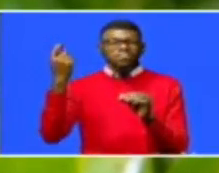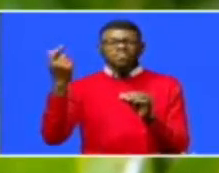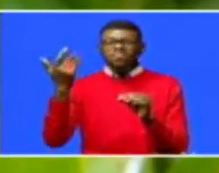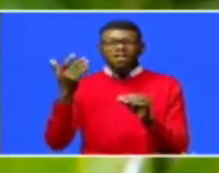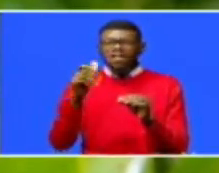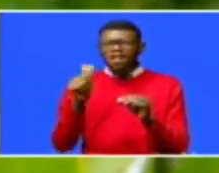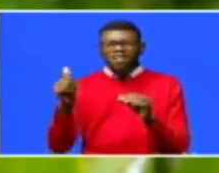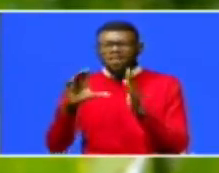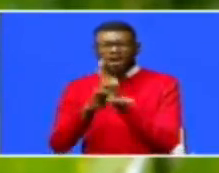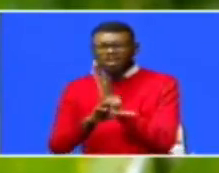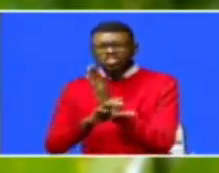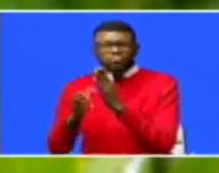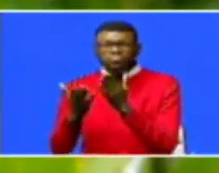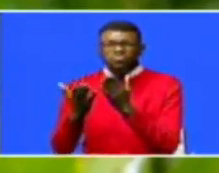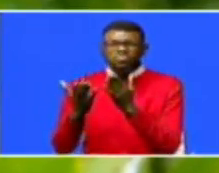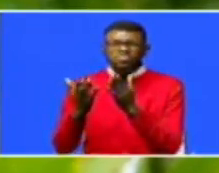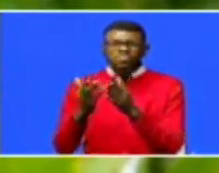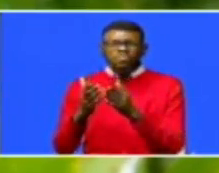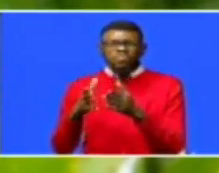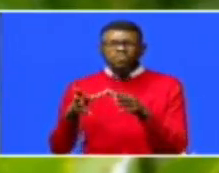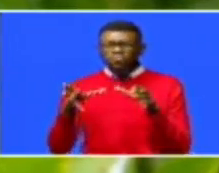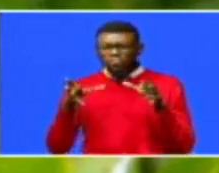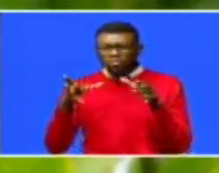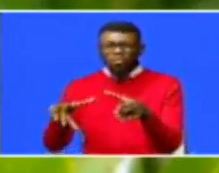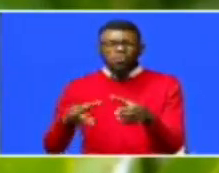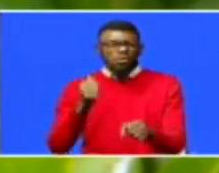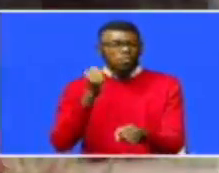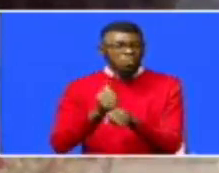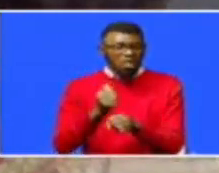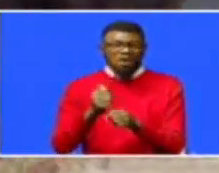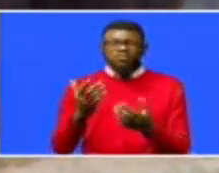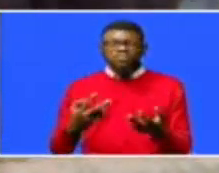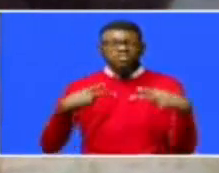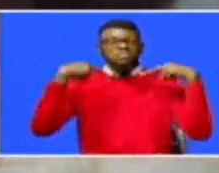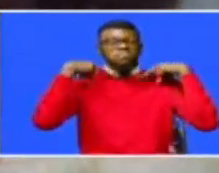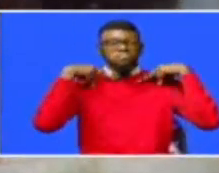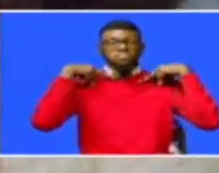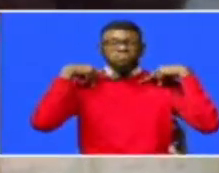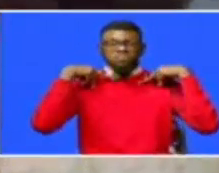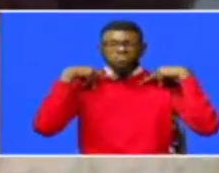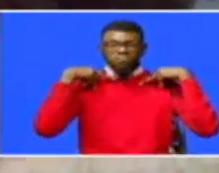countries to work or forcefully be deployed in domestic servitude.